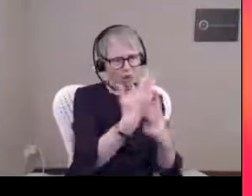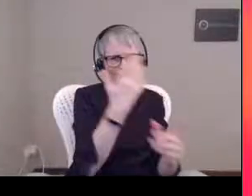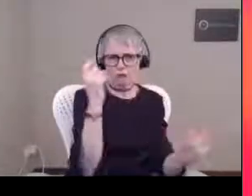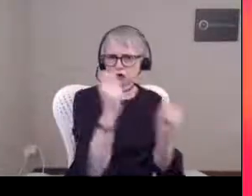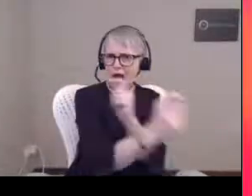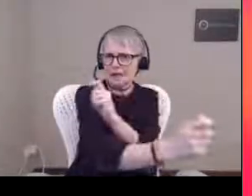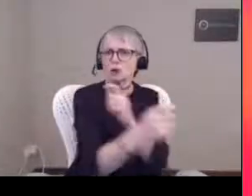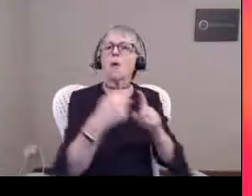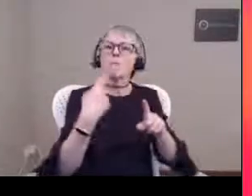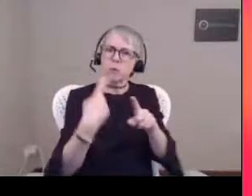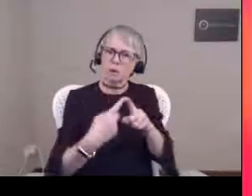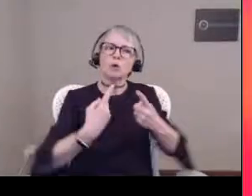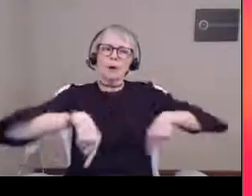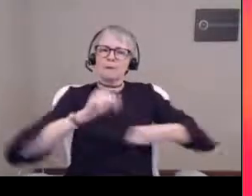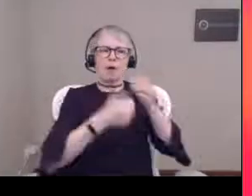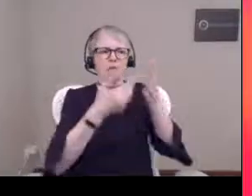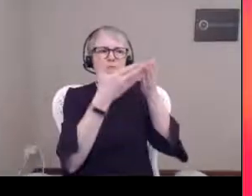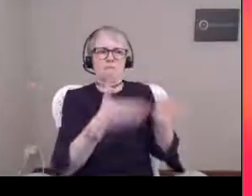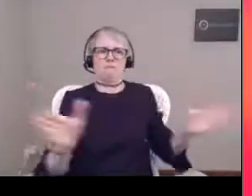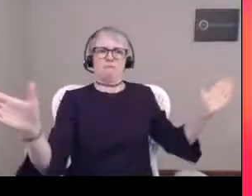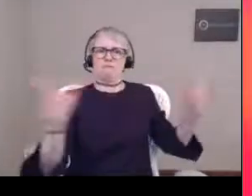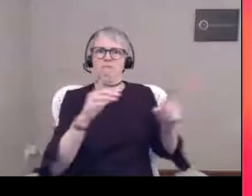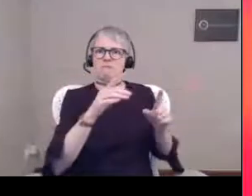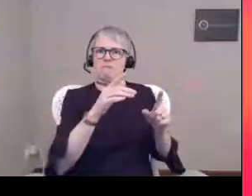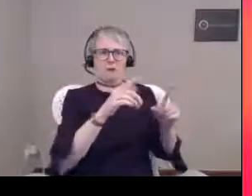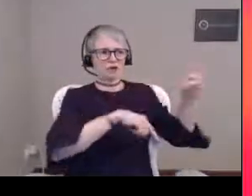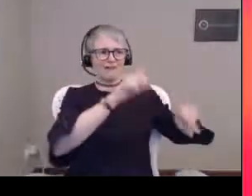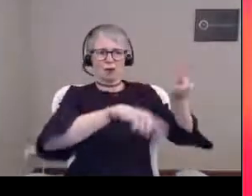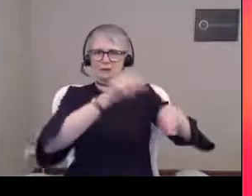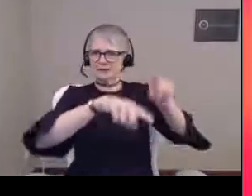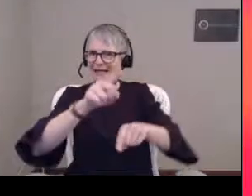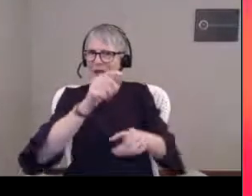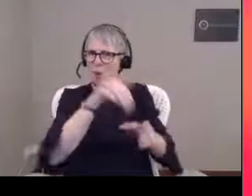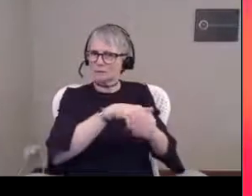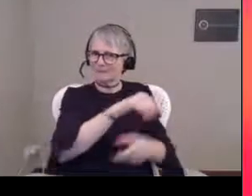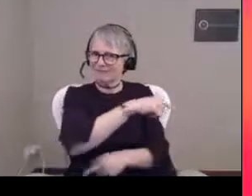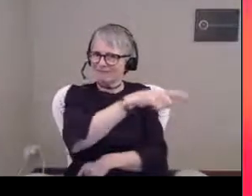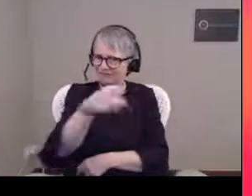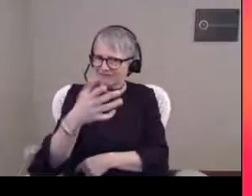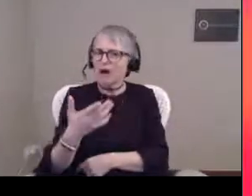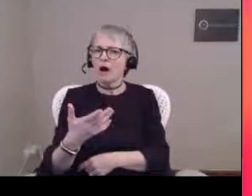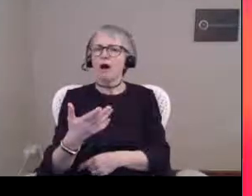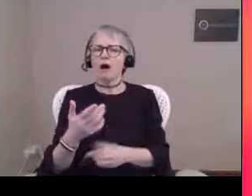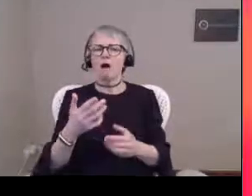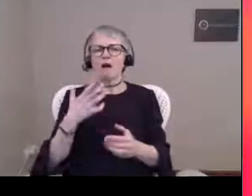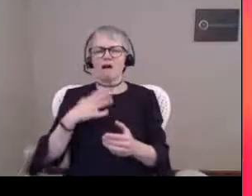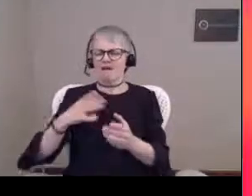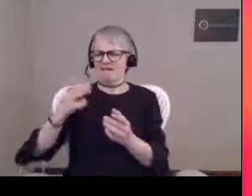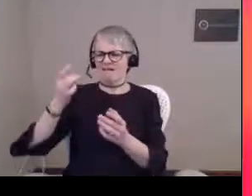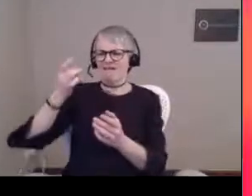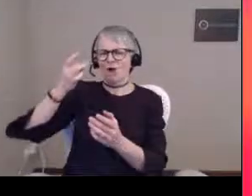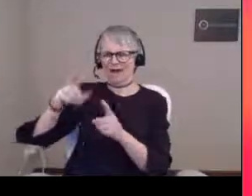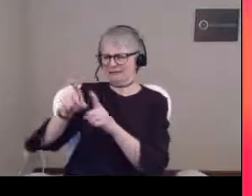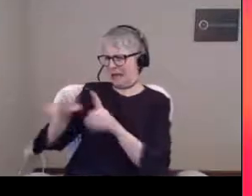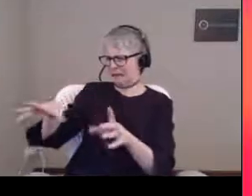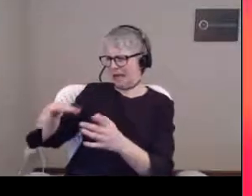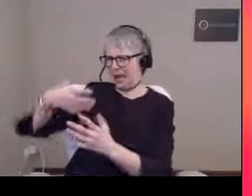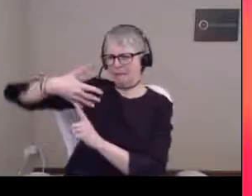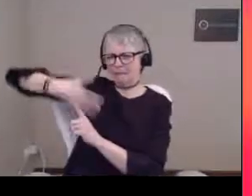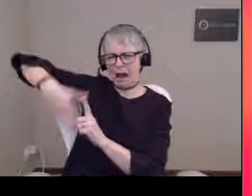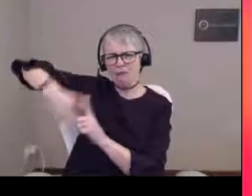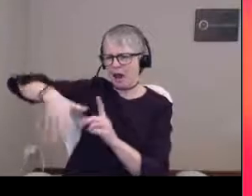and inclusive employer of choice, we want to make sure that we're not just looking at the same type of background. We need people to bring things from different